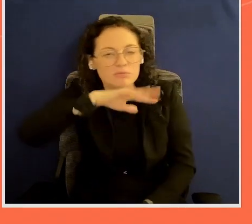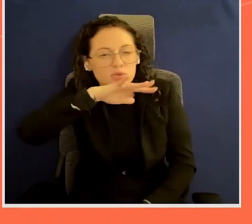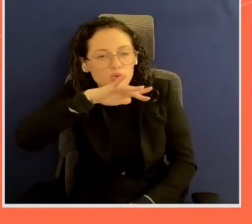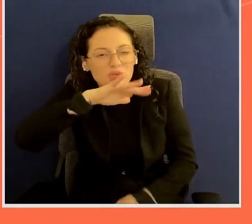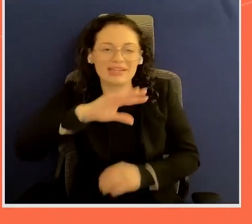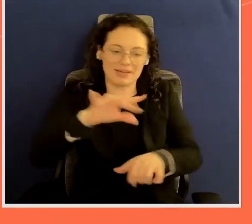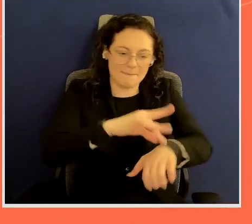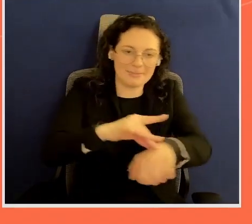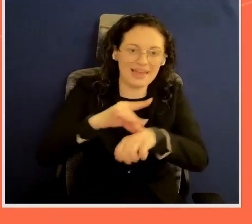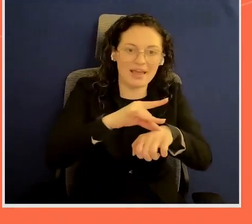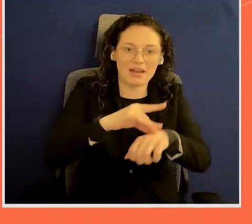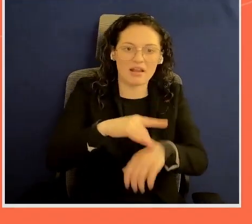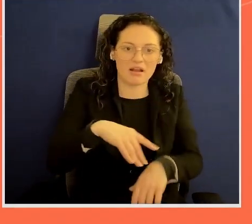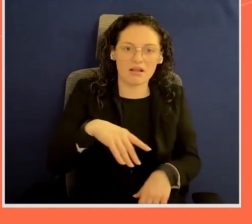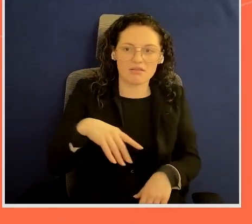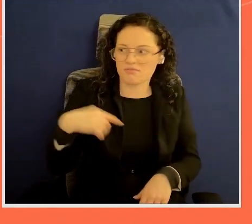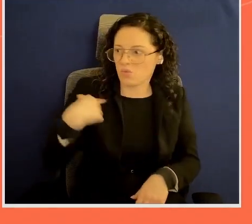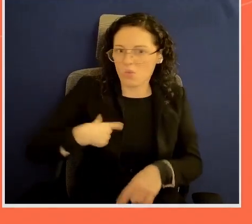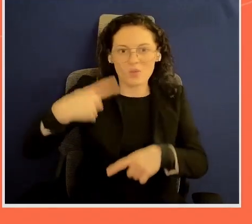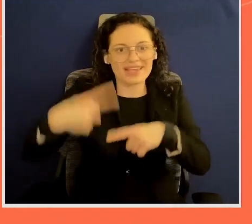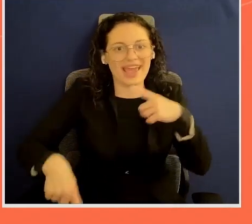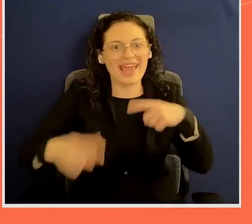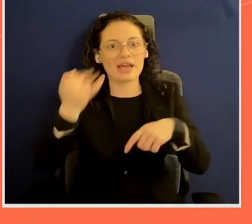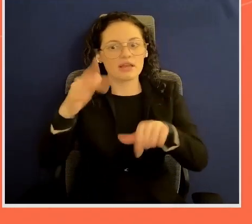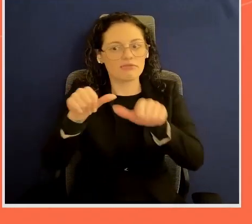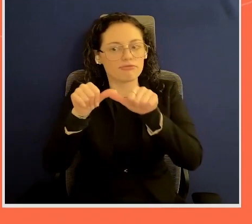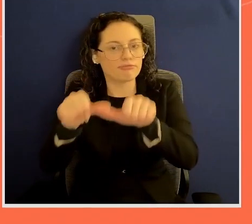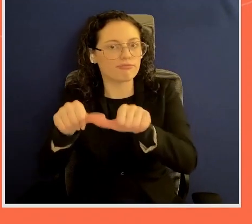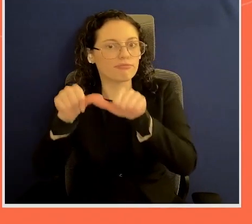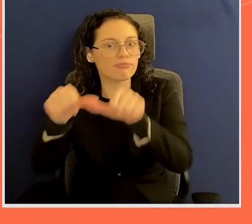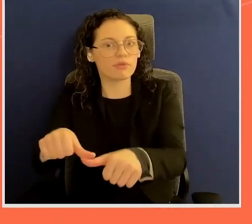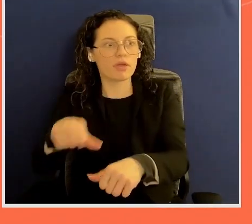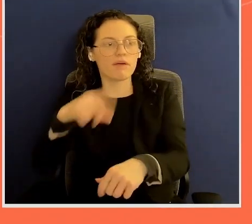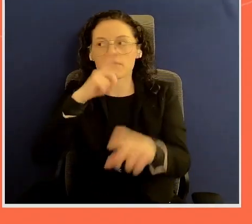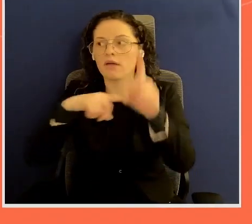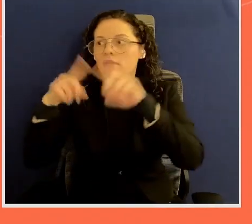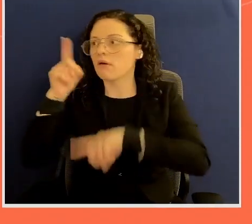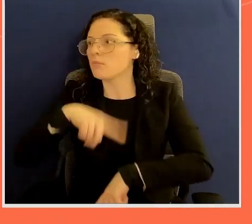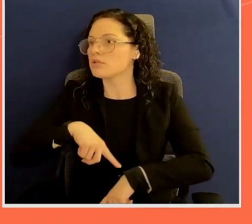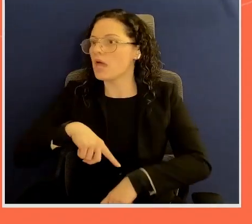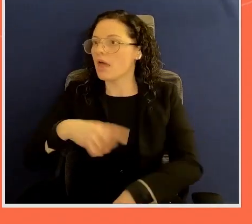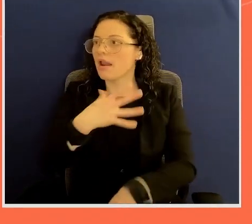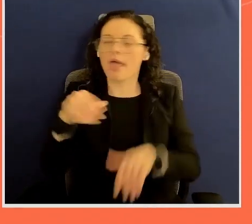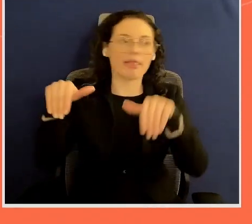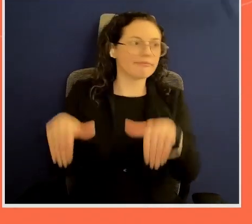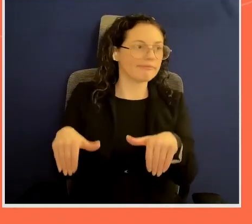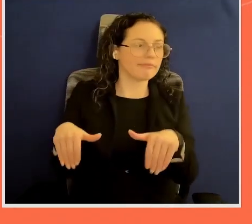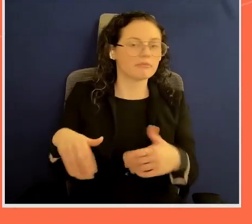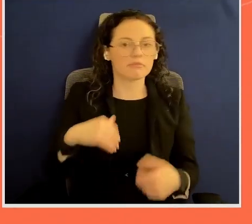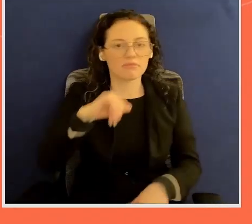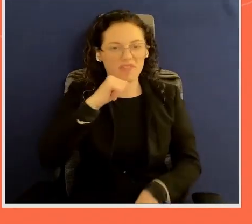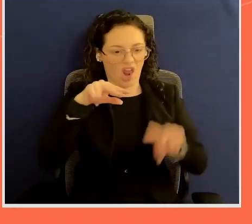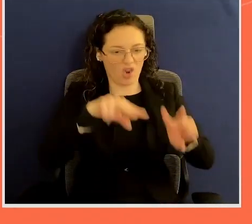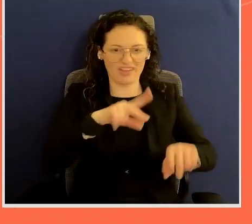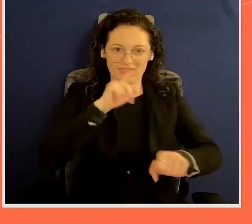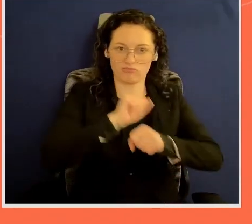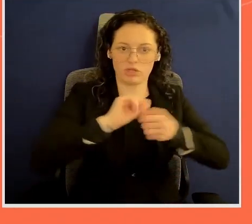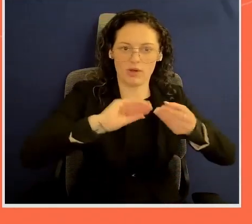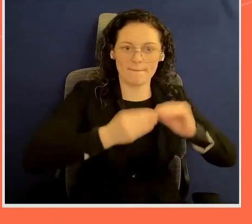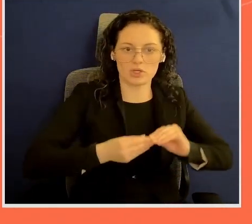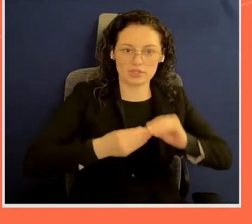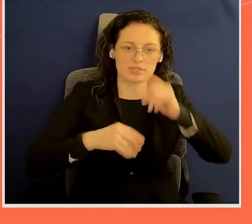Iliad, the ocean is the source of all. So it is fair to say that the ocean is